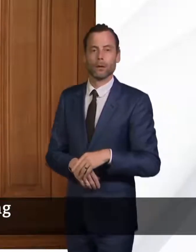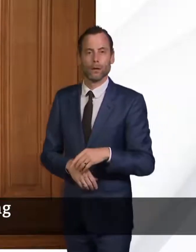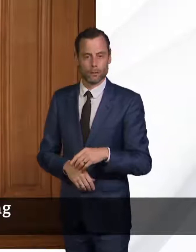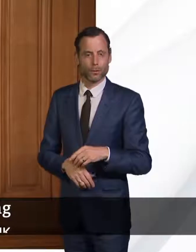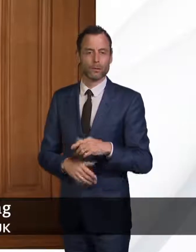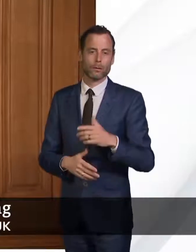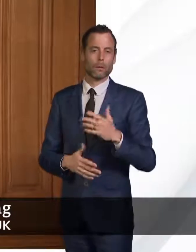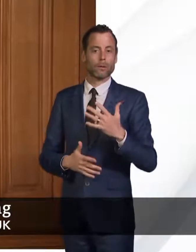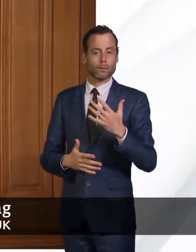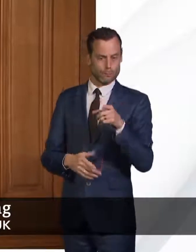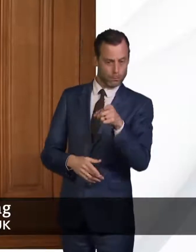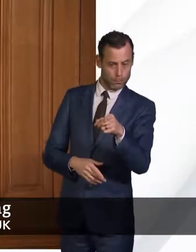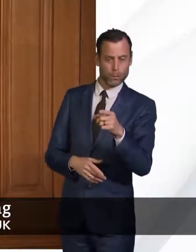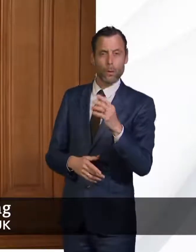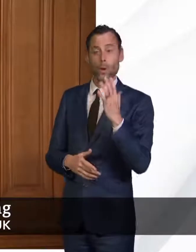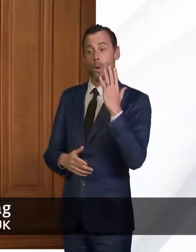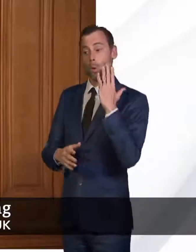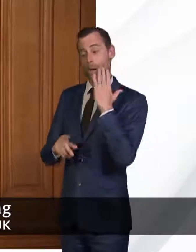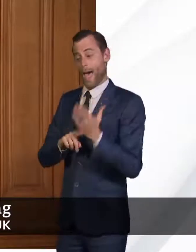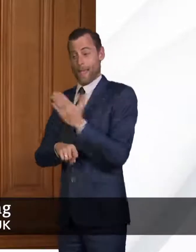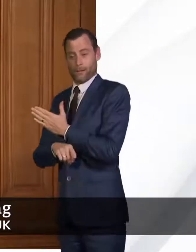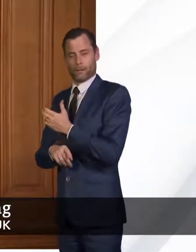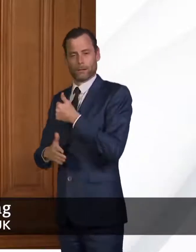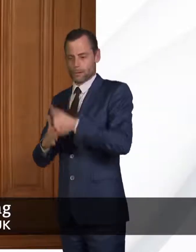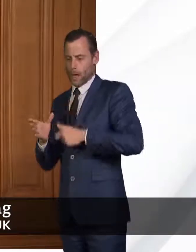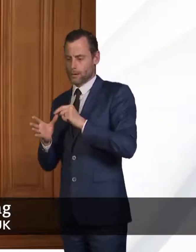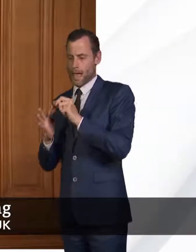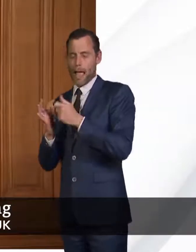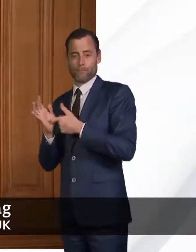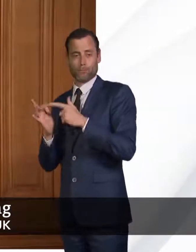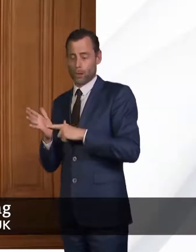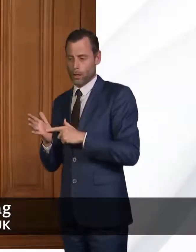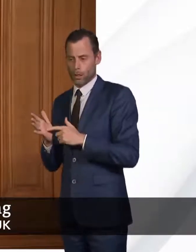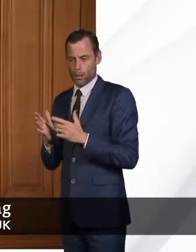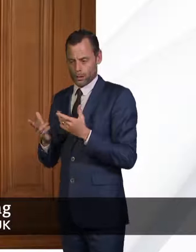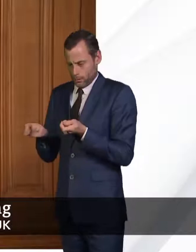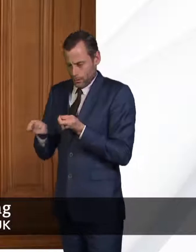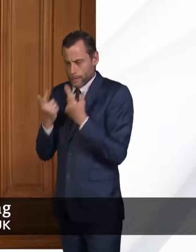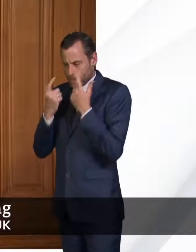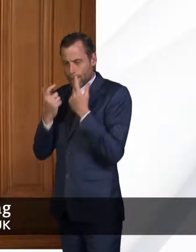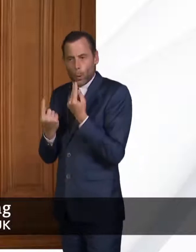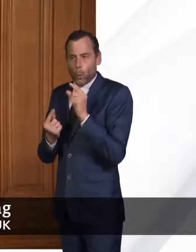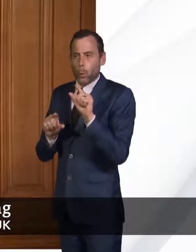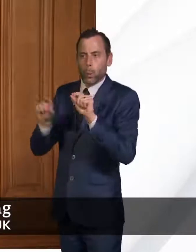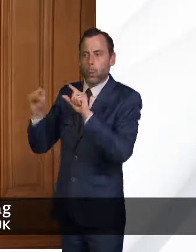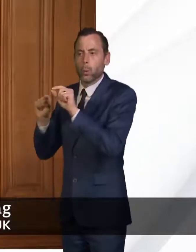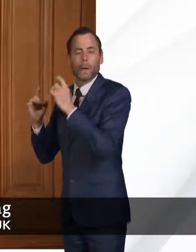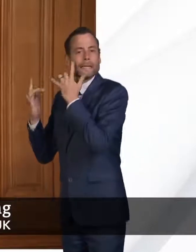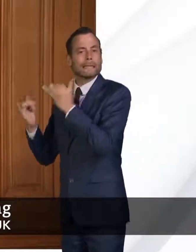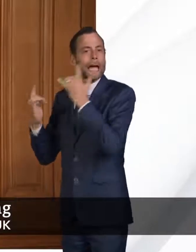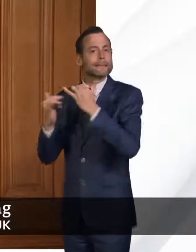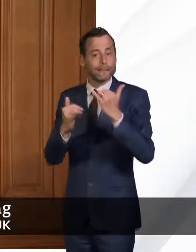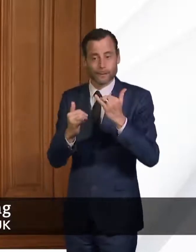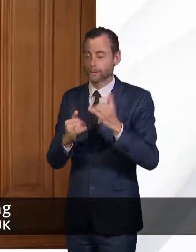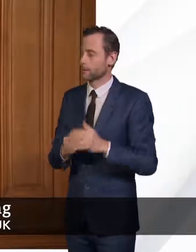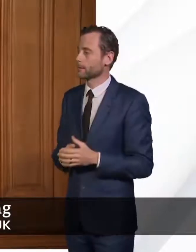limited number. When test capacity was limited, we're talking about beginning of April, test capacity was limited to test a number of index cases to clarify that it was an outbreak